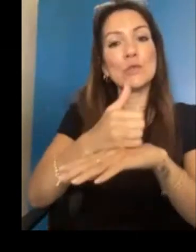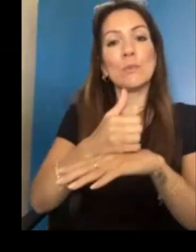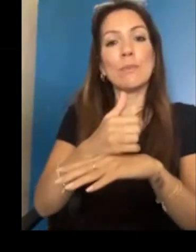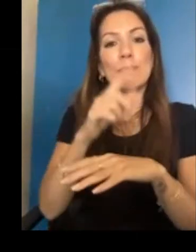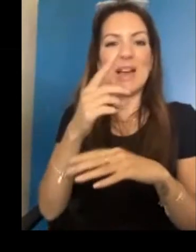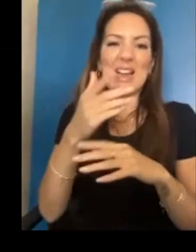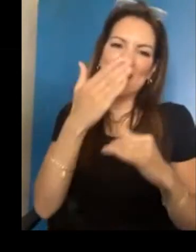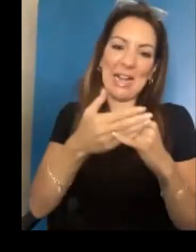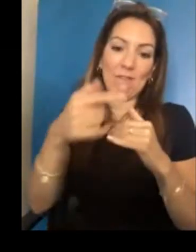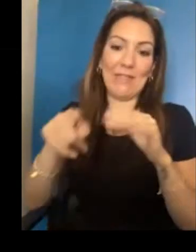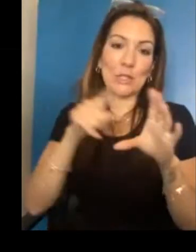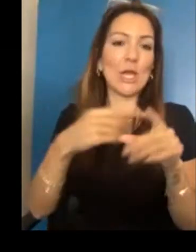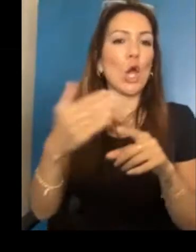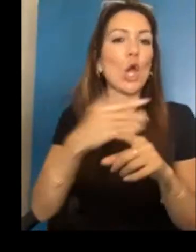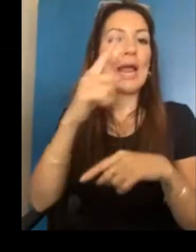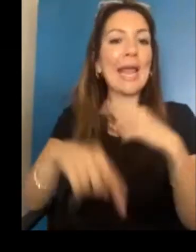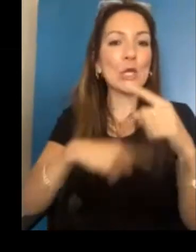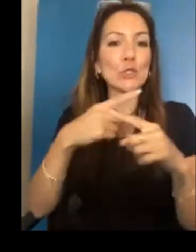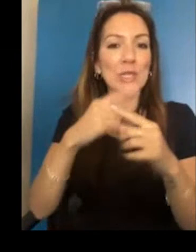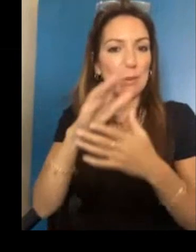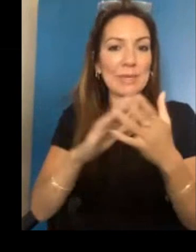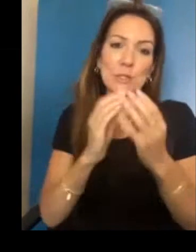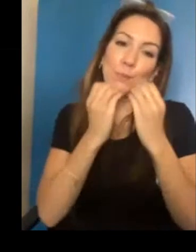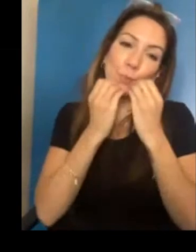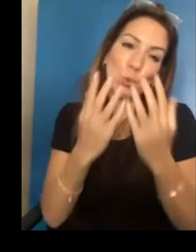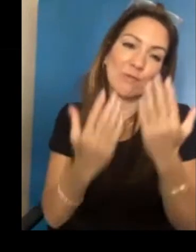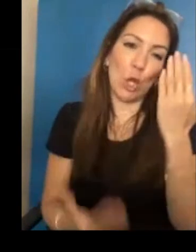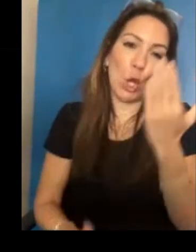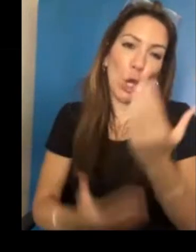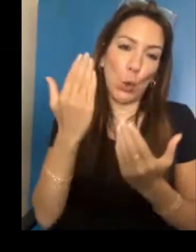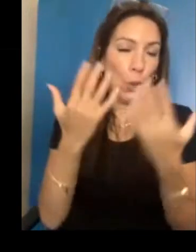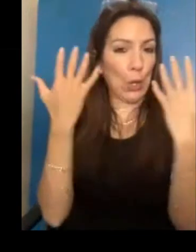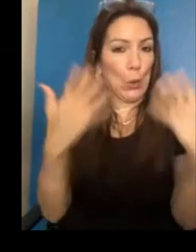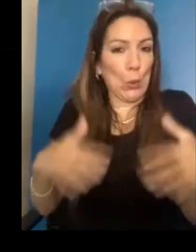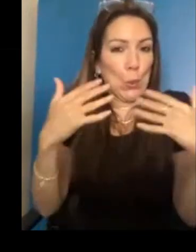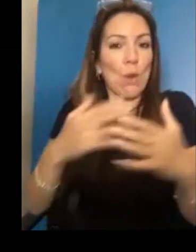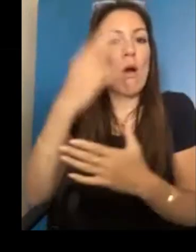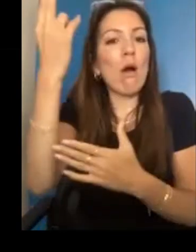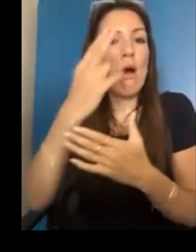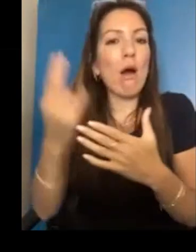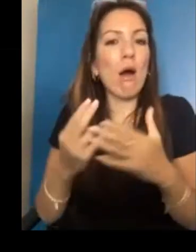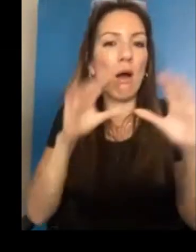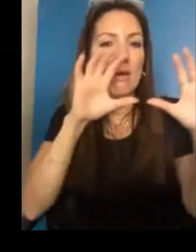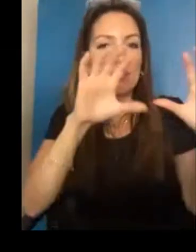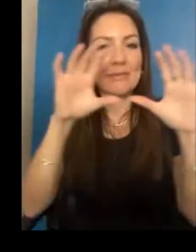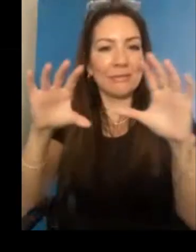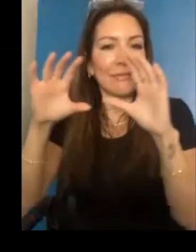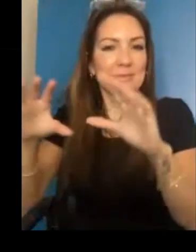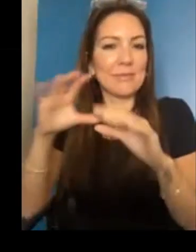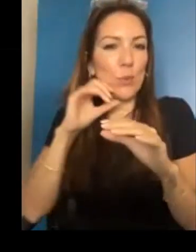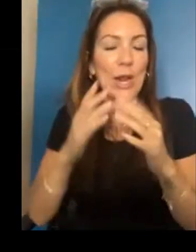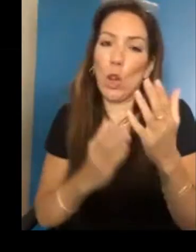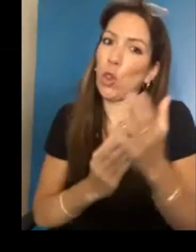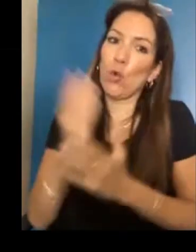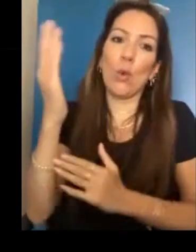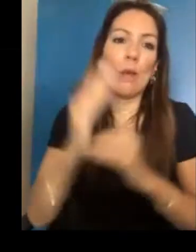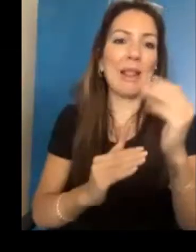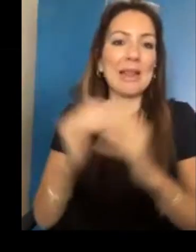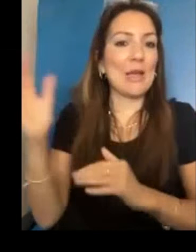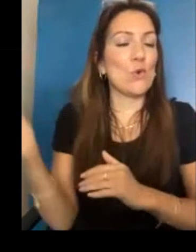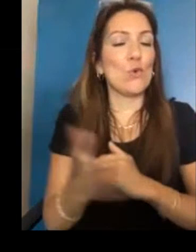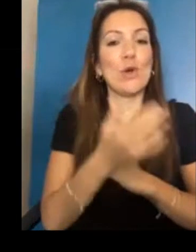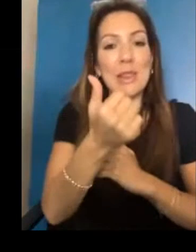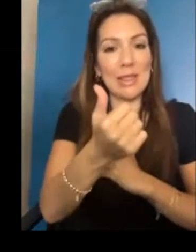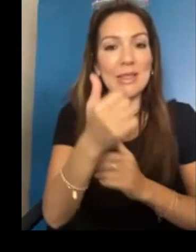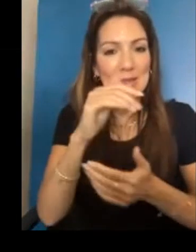next year. So we will have these sort of beautiful new vibrant artworks and murals throughout the buildings. So the